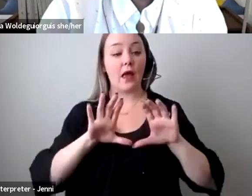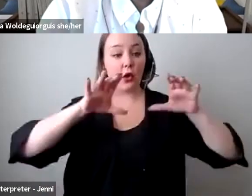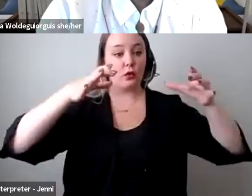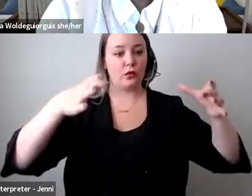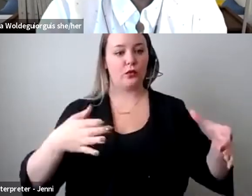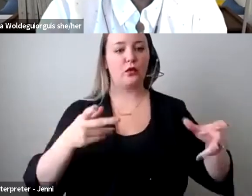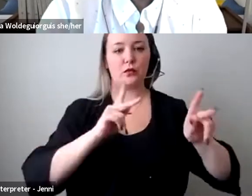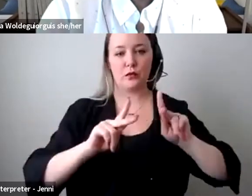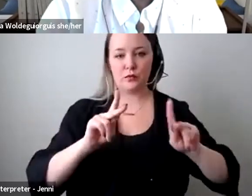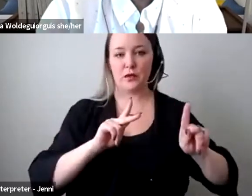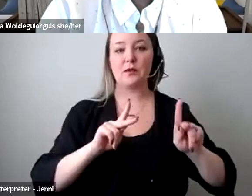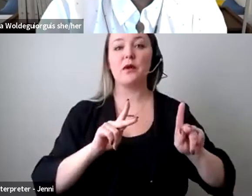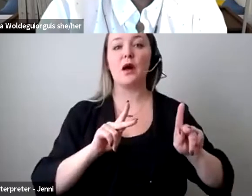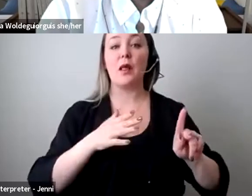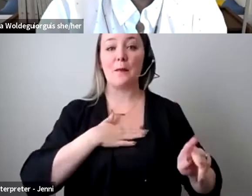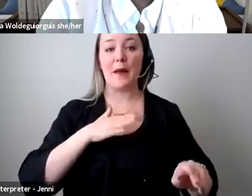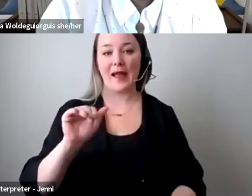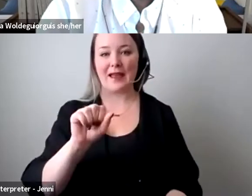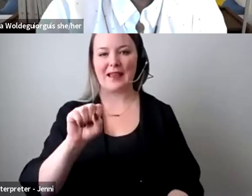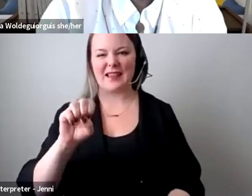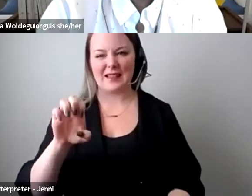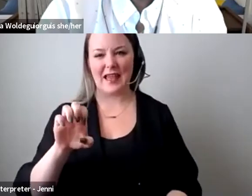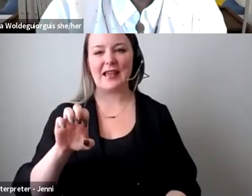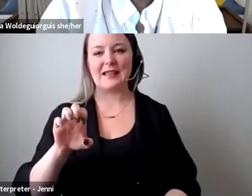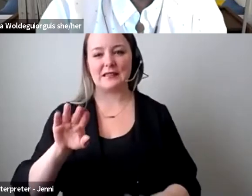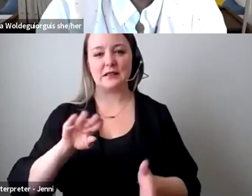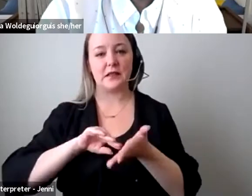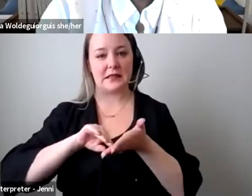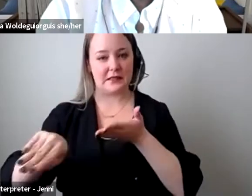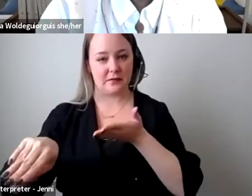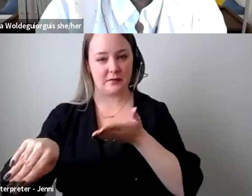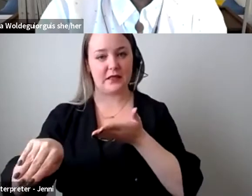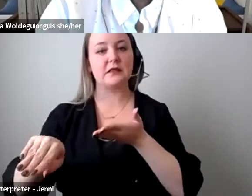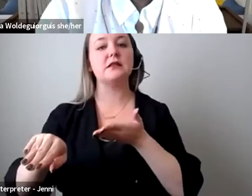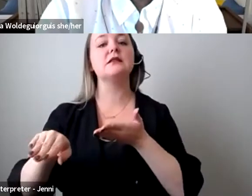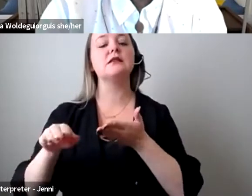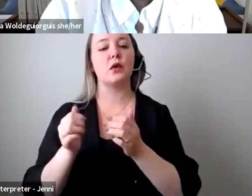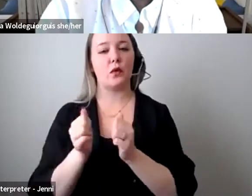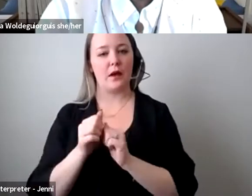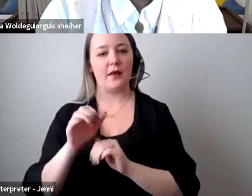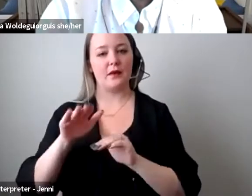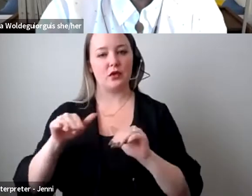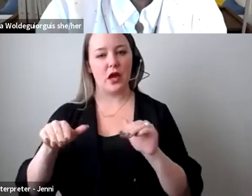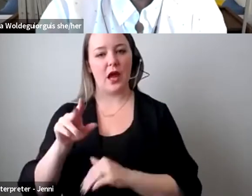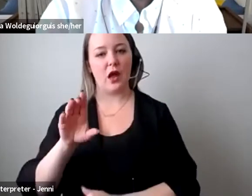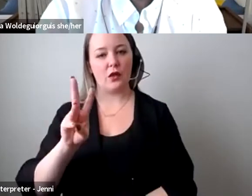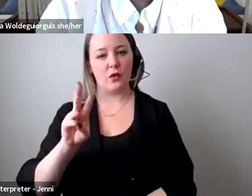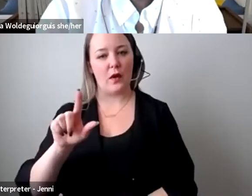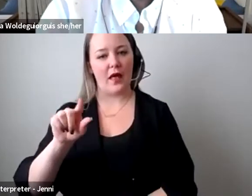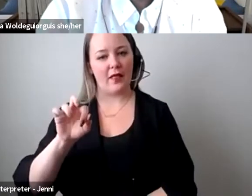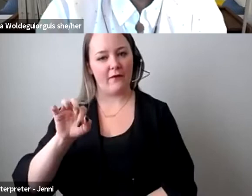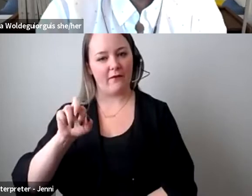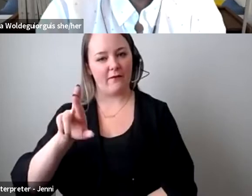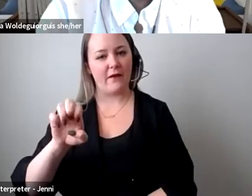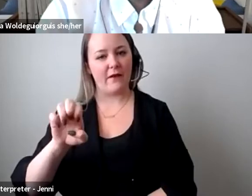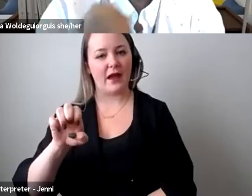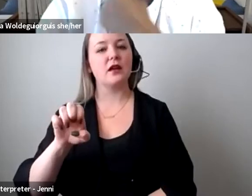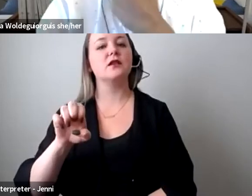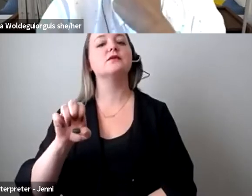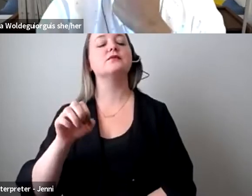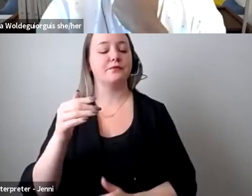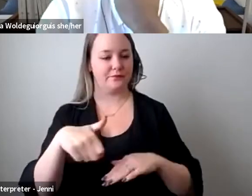after my case was dismissed with child welfare, they started a lawsuit. And of